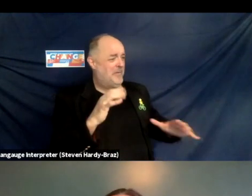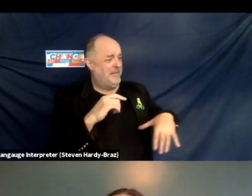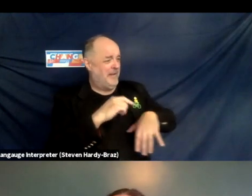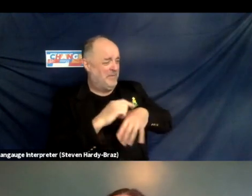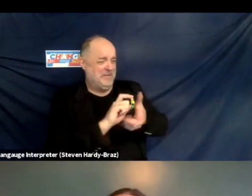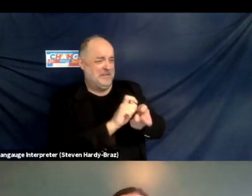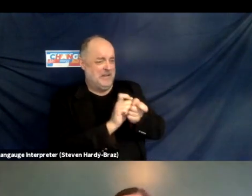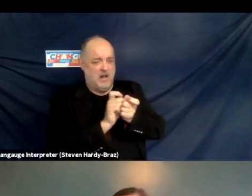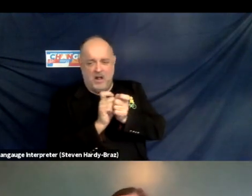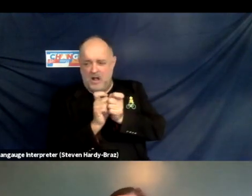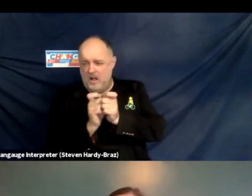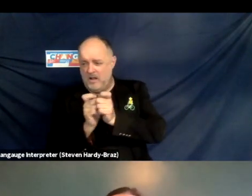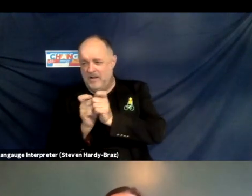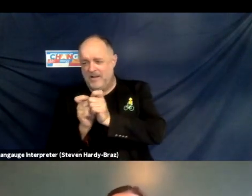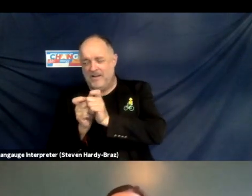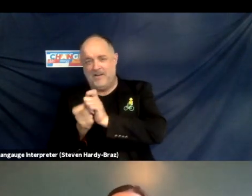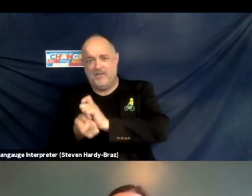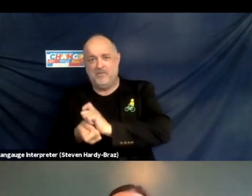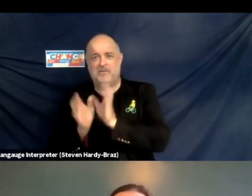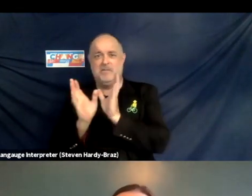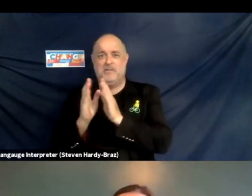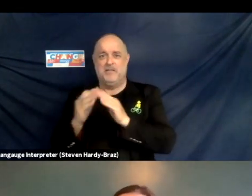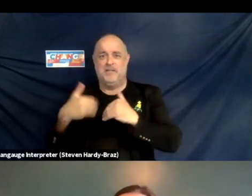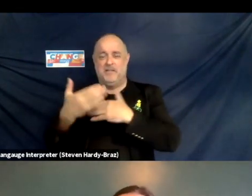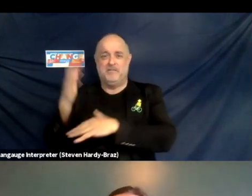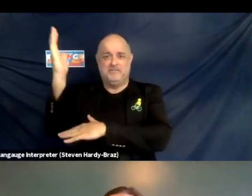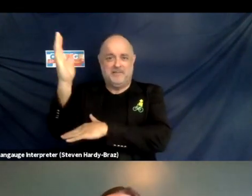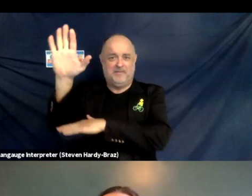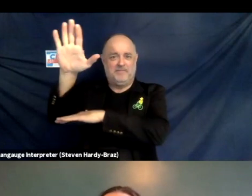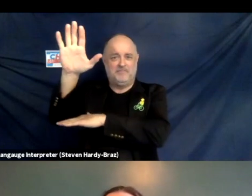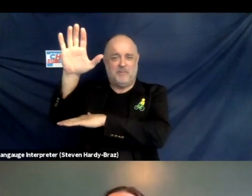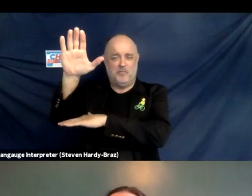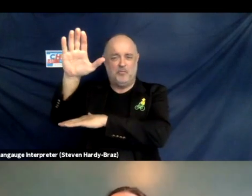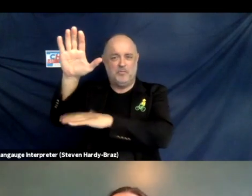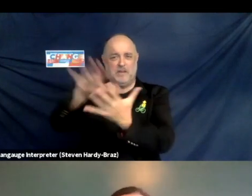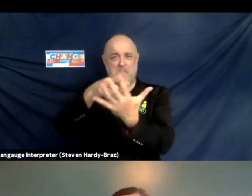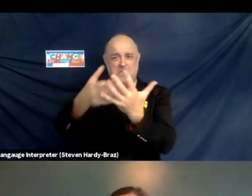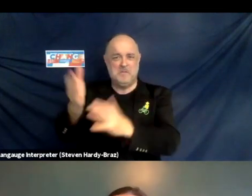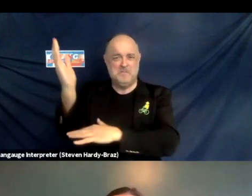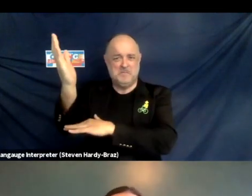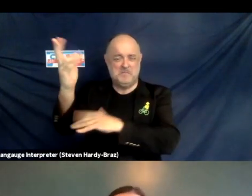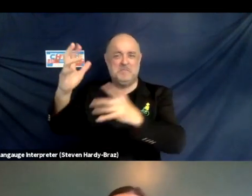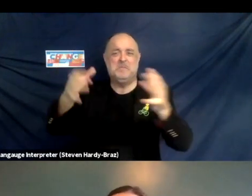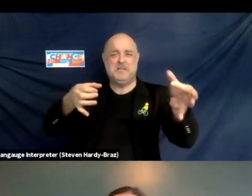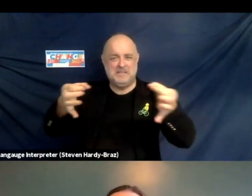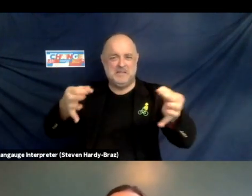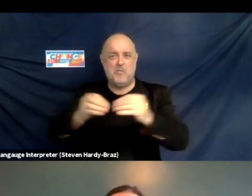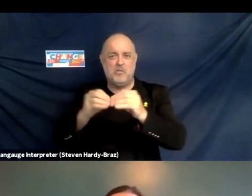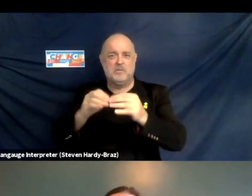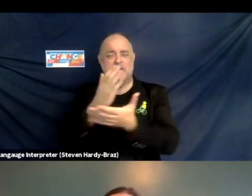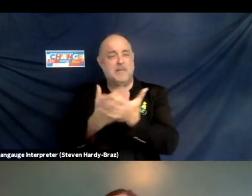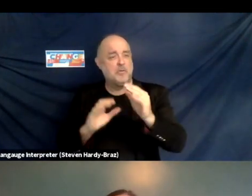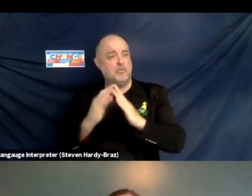that there's a session happening at our next, at our first breakouts on exactly that topic of how some communities